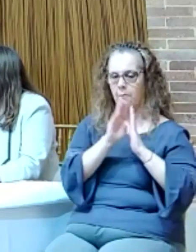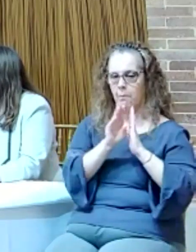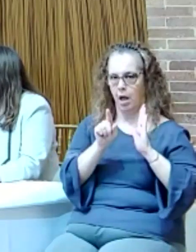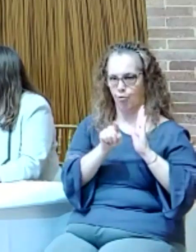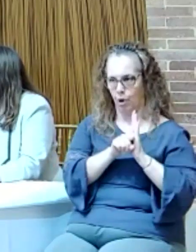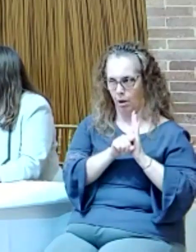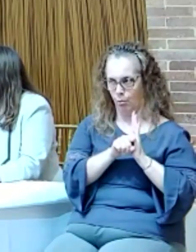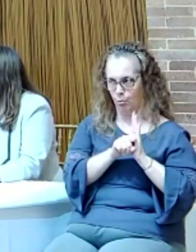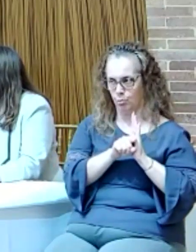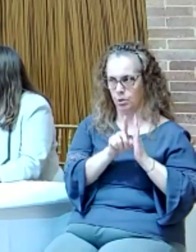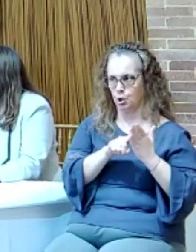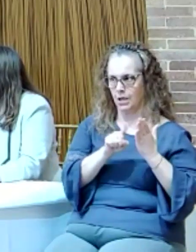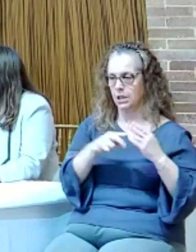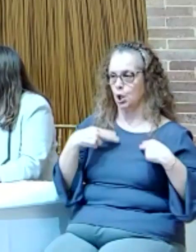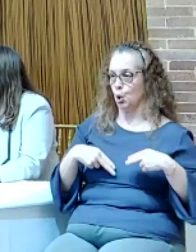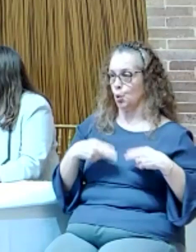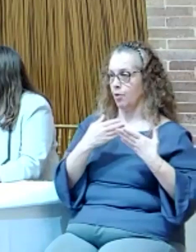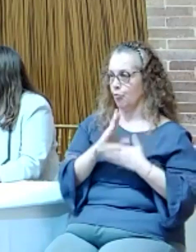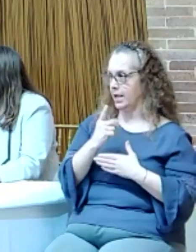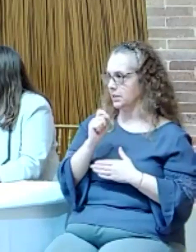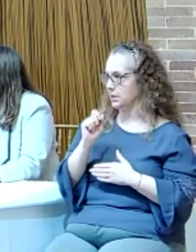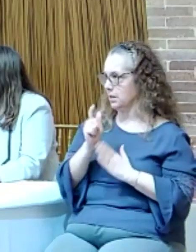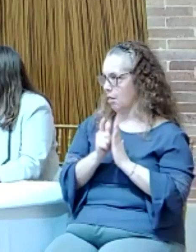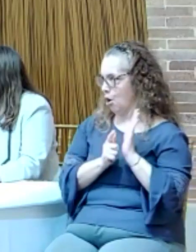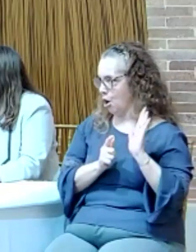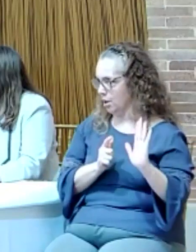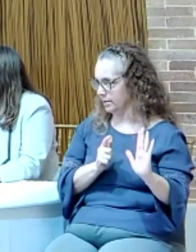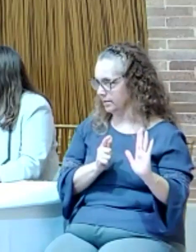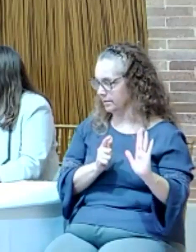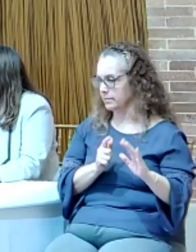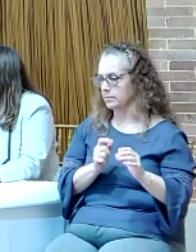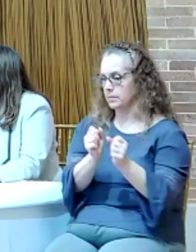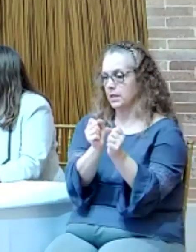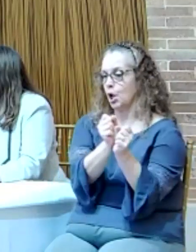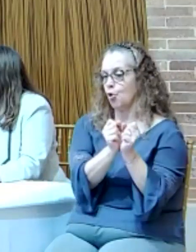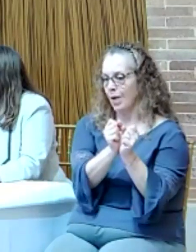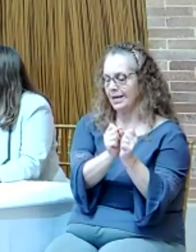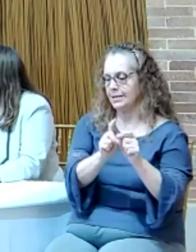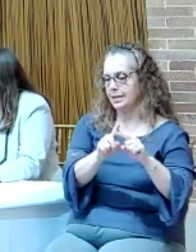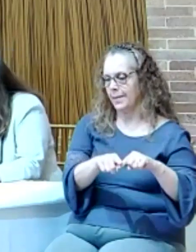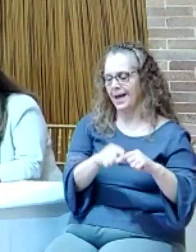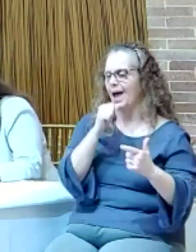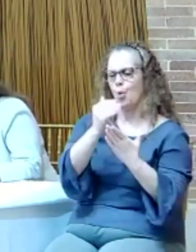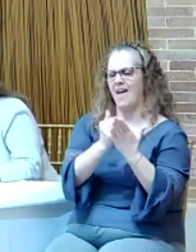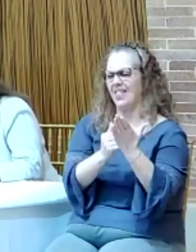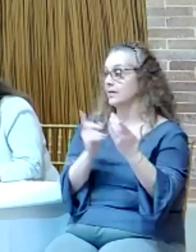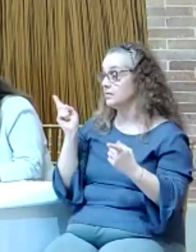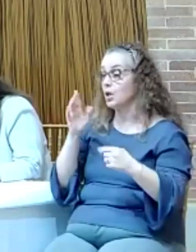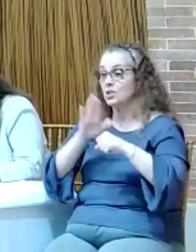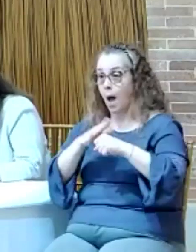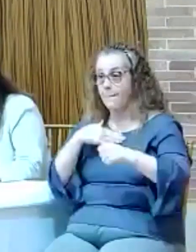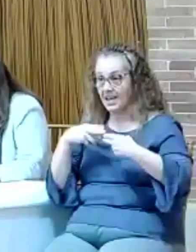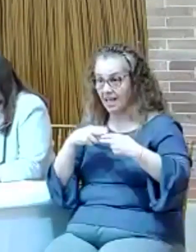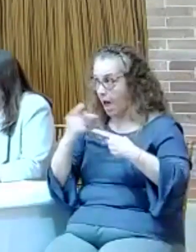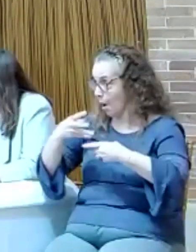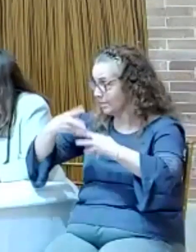York State human rights law so it's um arrest pending dismissal I don't have the list in front of me right now oh M oh